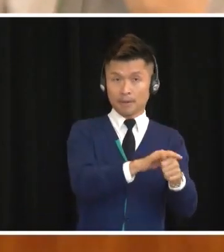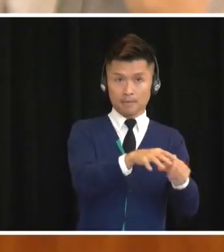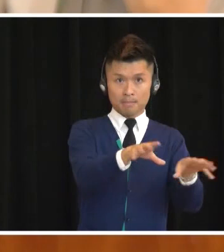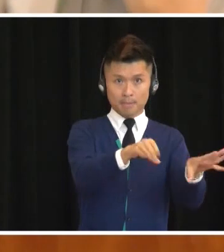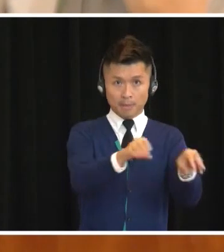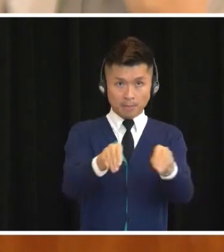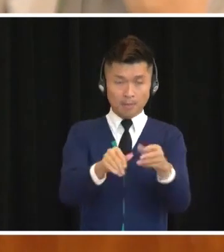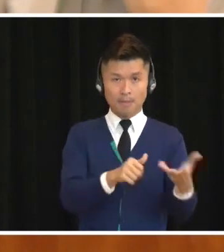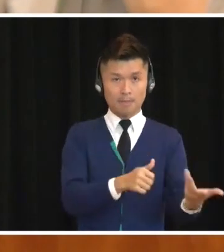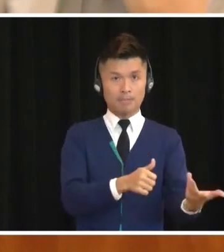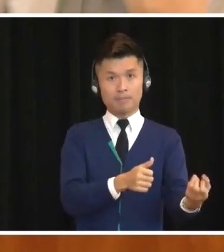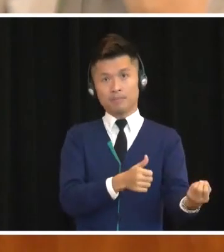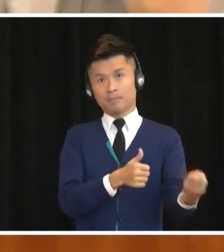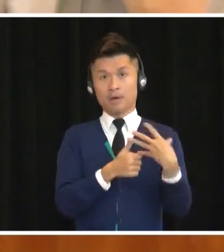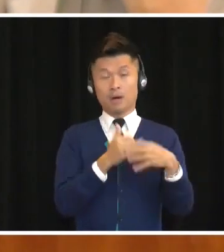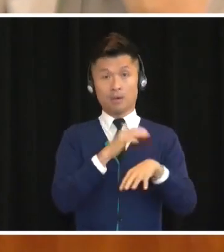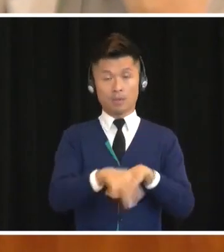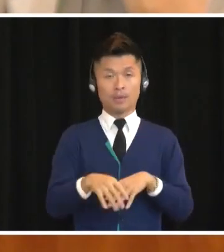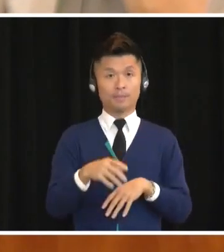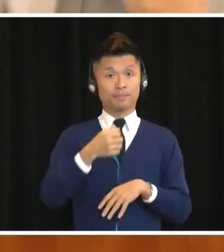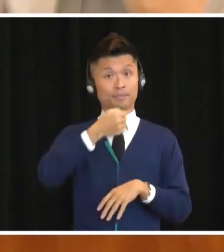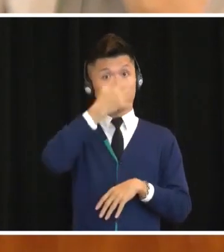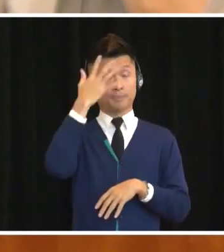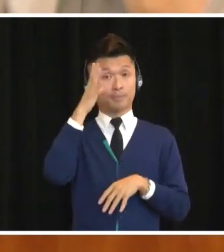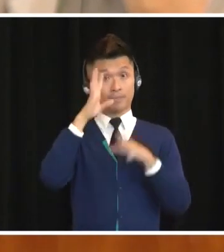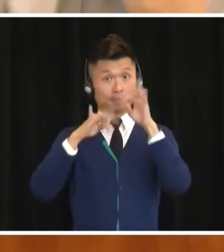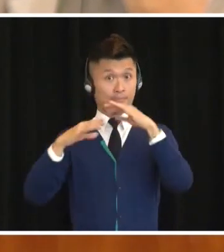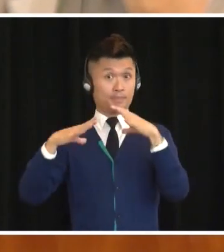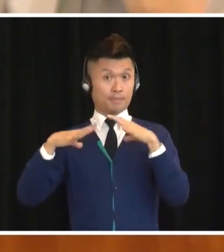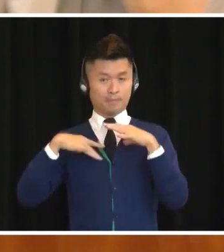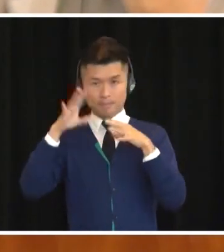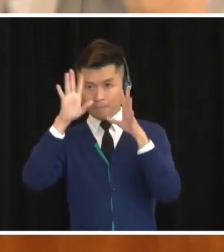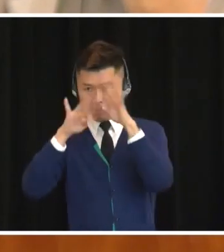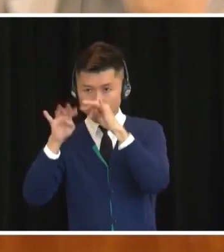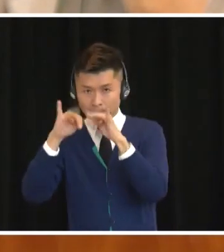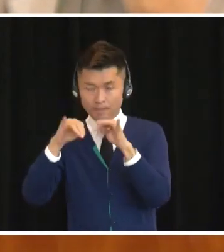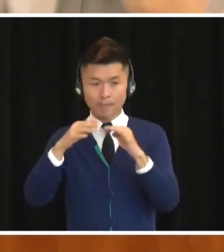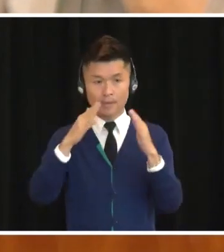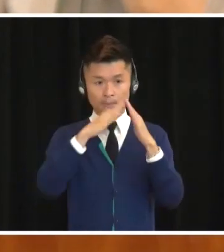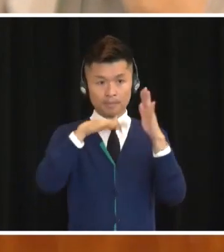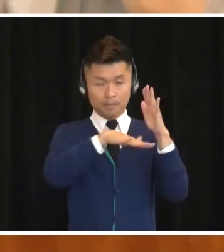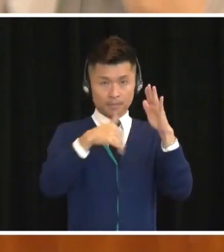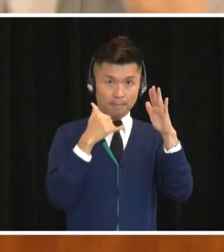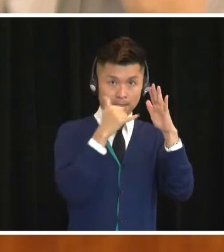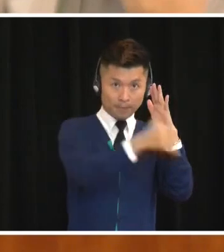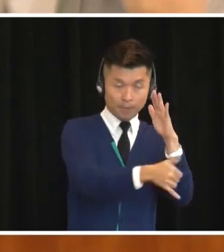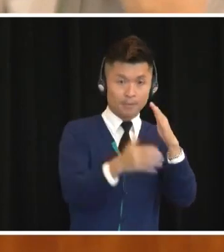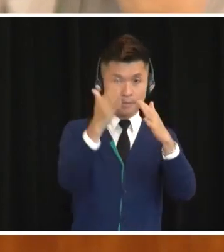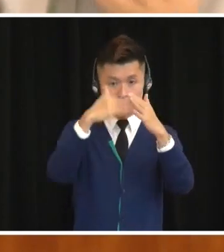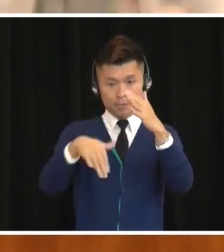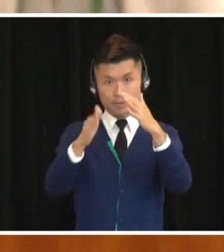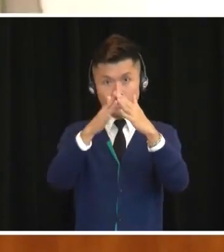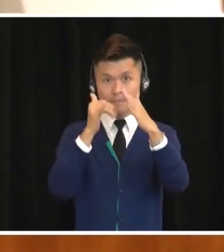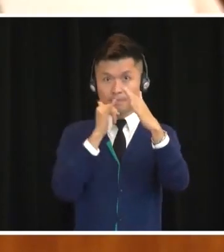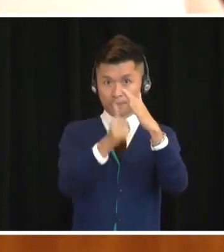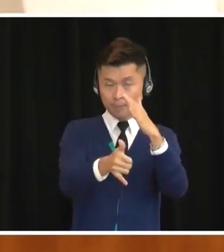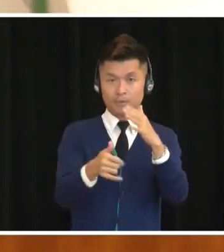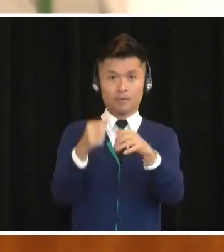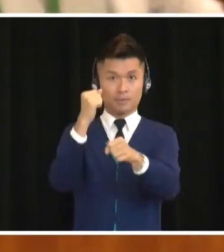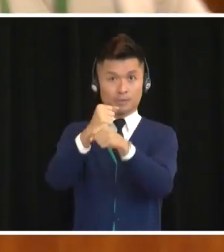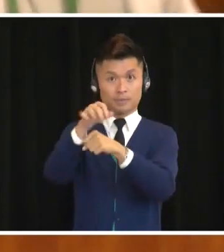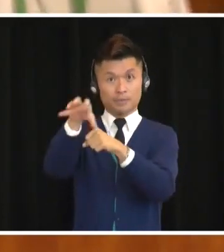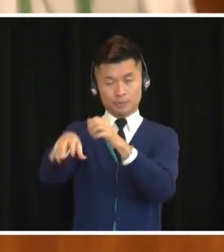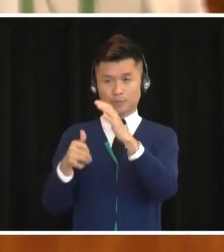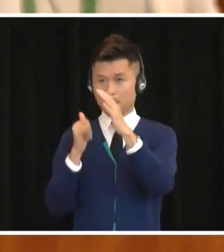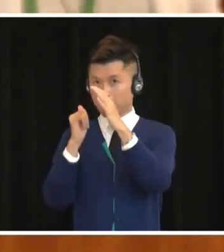if there's a lawyer to help the juvenile, then the lawyer can also offer his